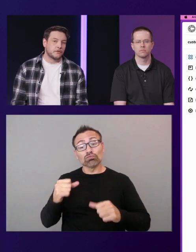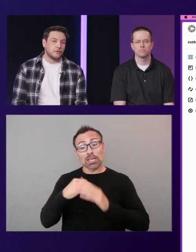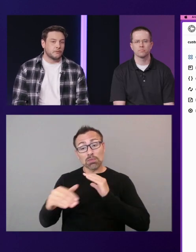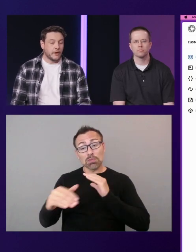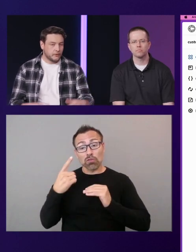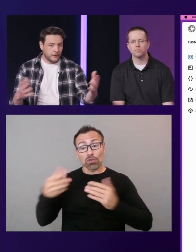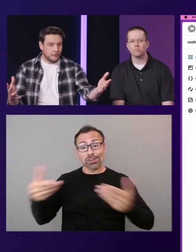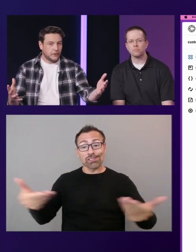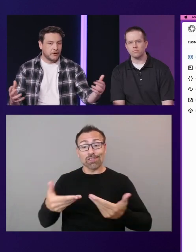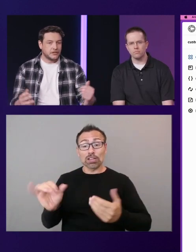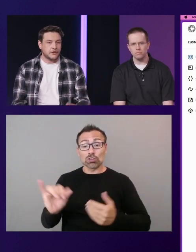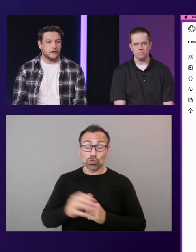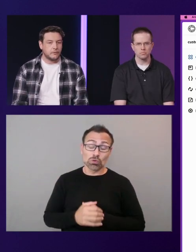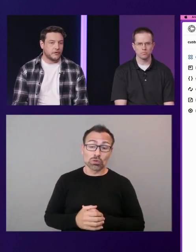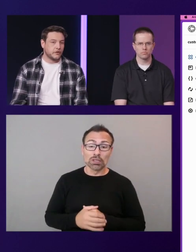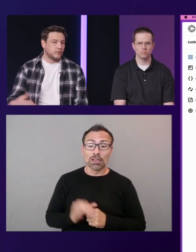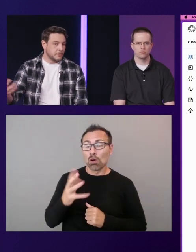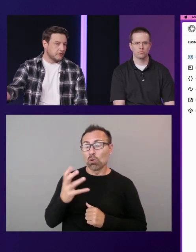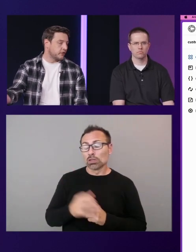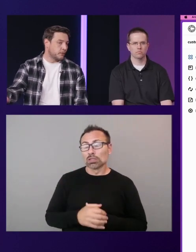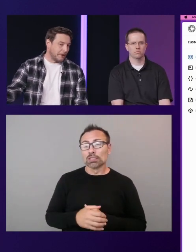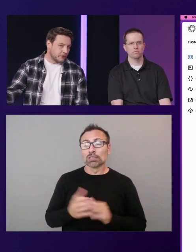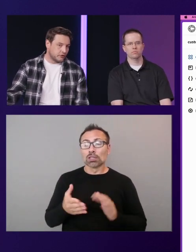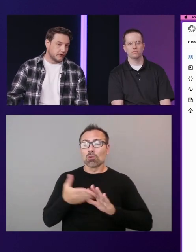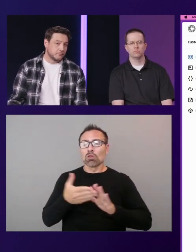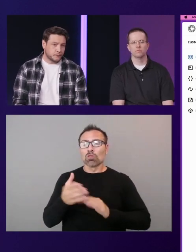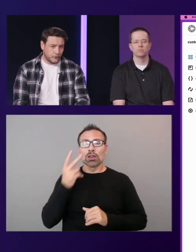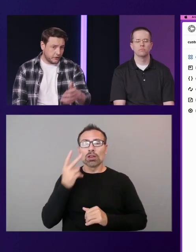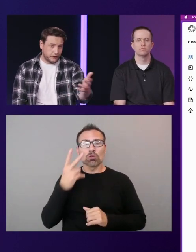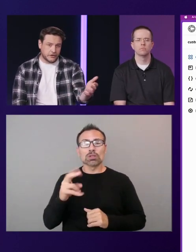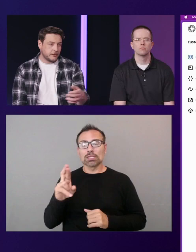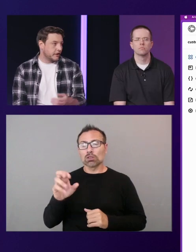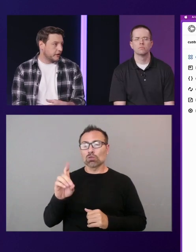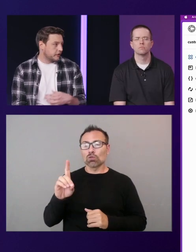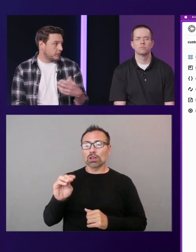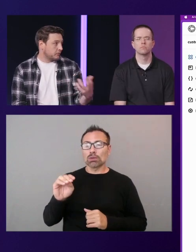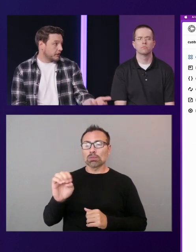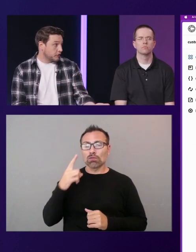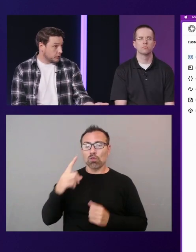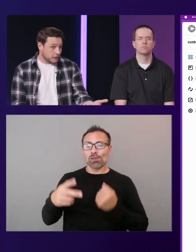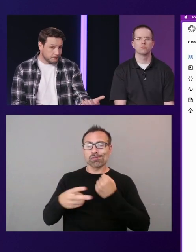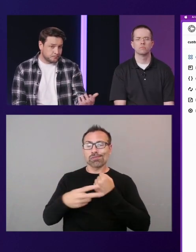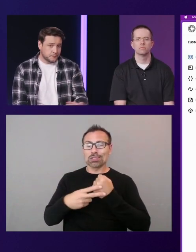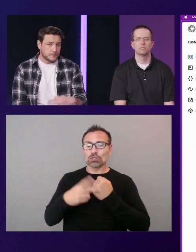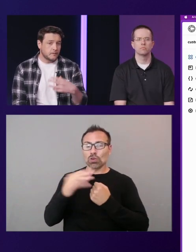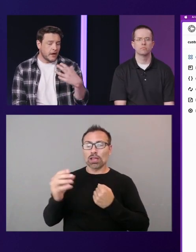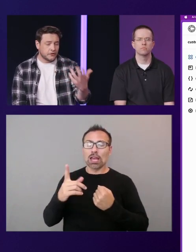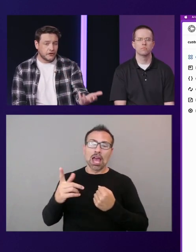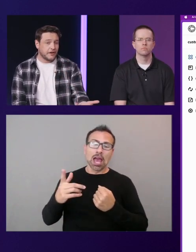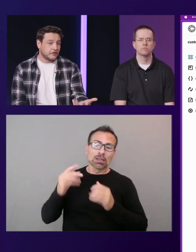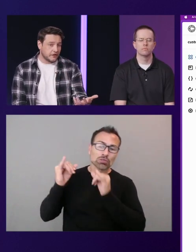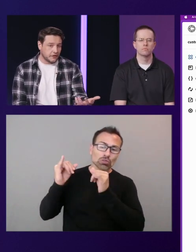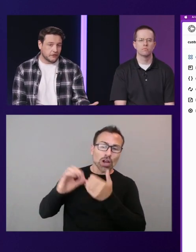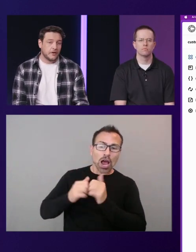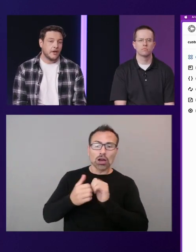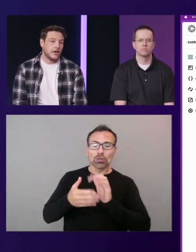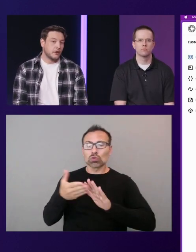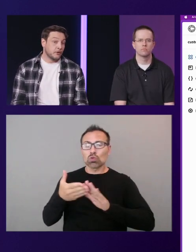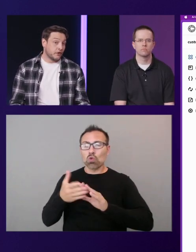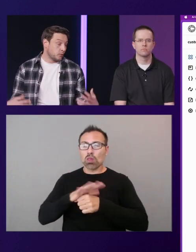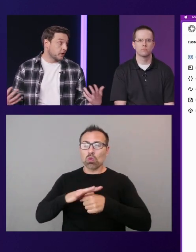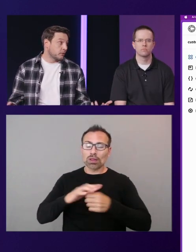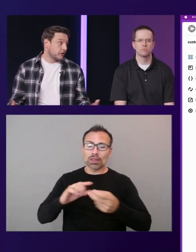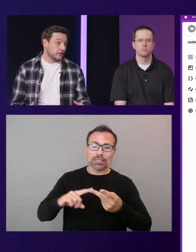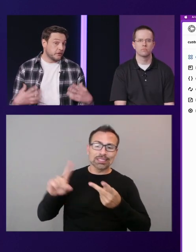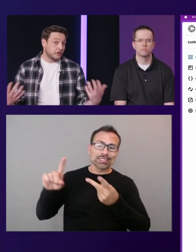to. So yeah, so now we're in the project. We see the README for the repository with instructions on how to get this up and running locally, how to start testing this, and